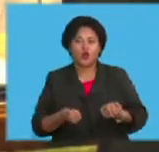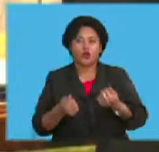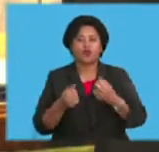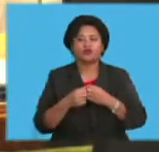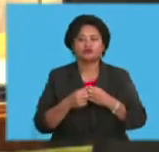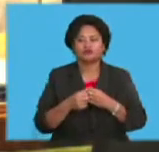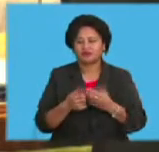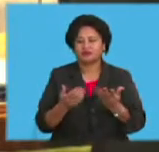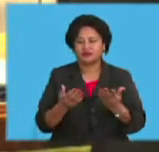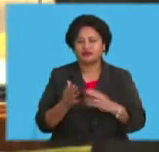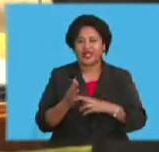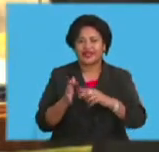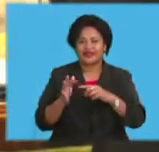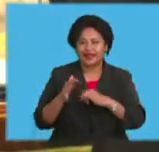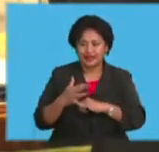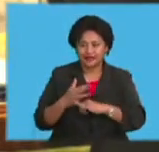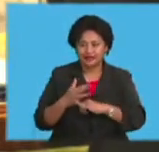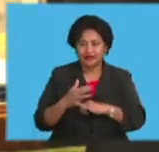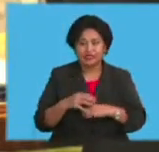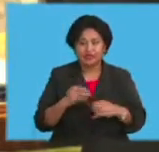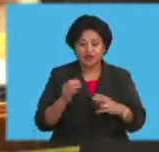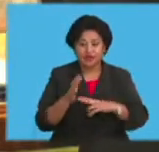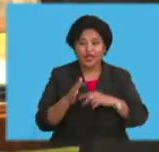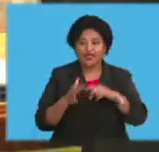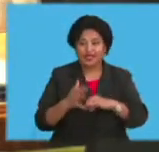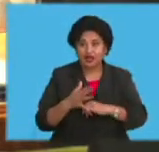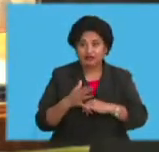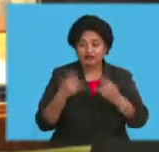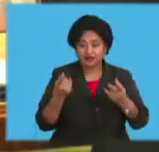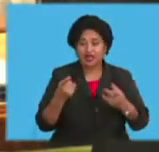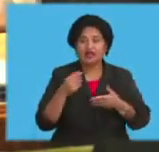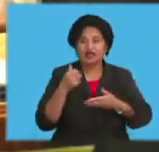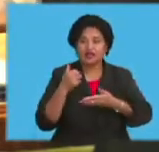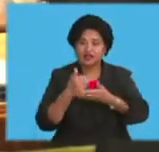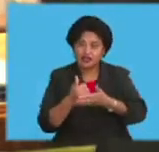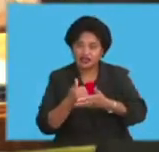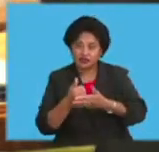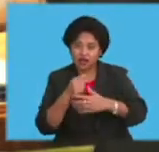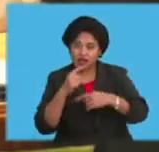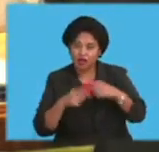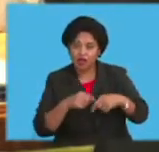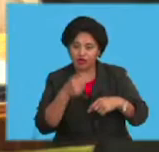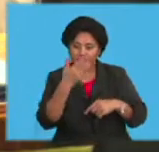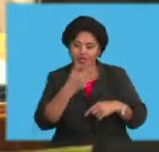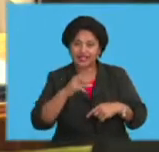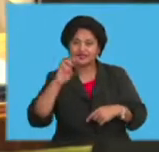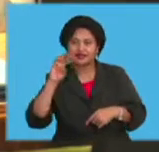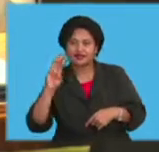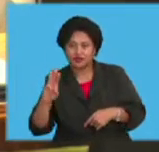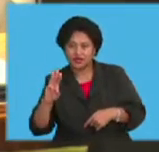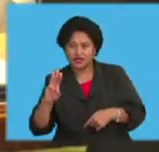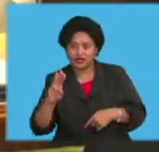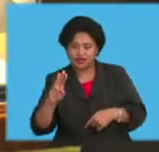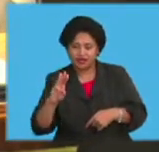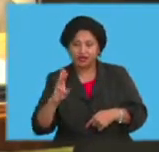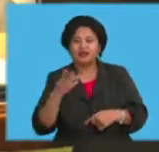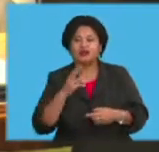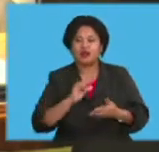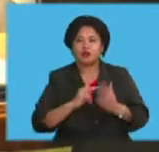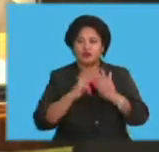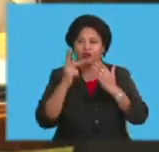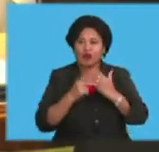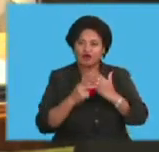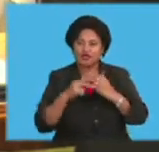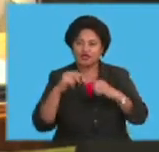administered by the Ministry. The NES, Madam Speaker, has assisted close to 93 projects to the tune of about